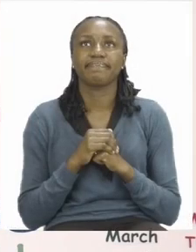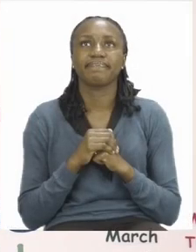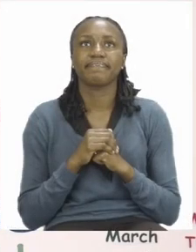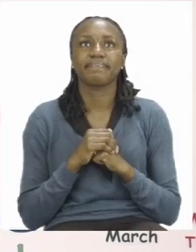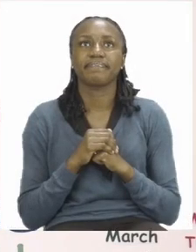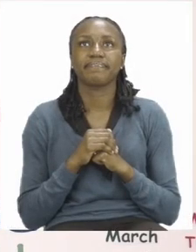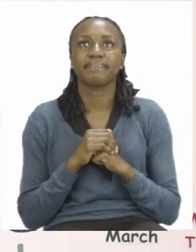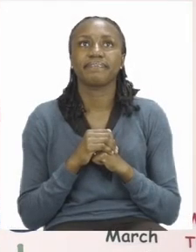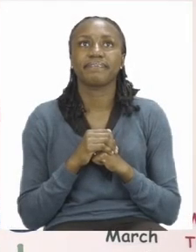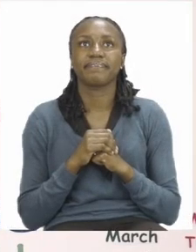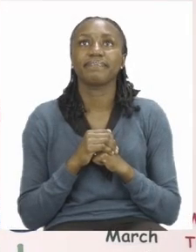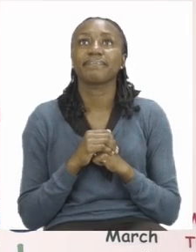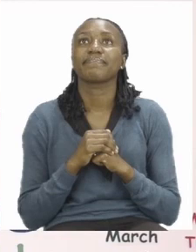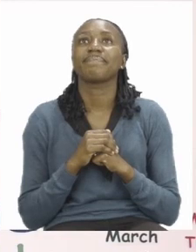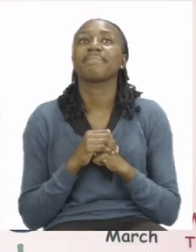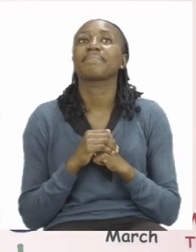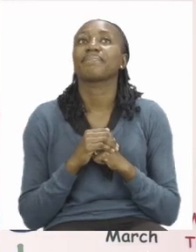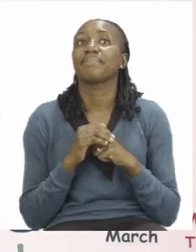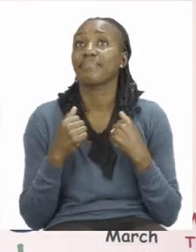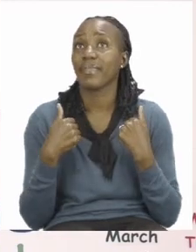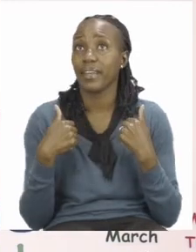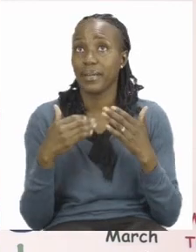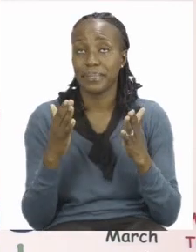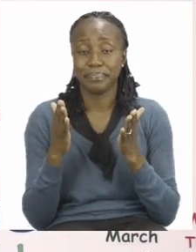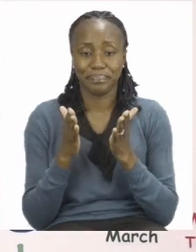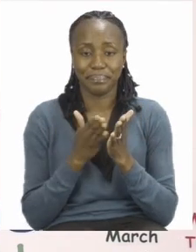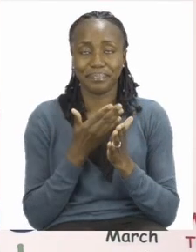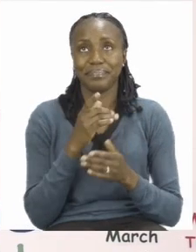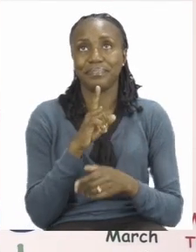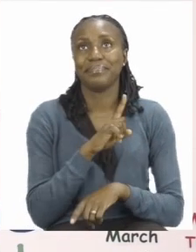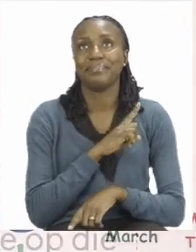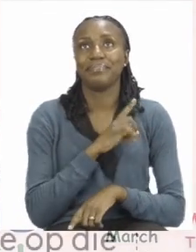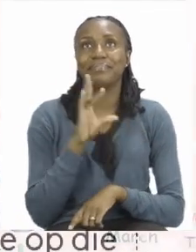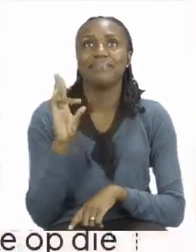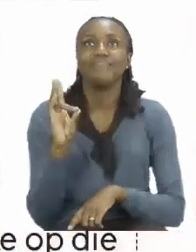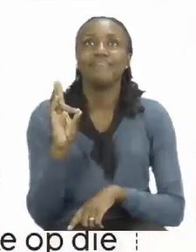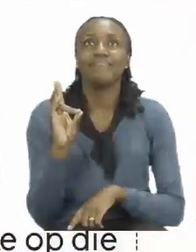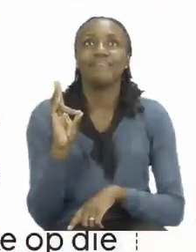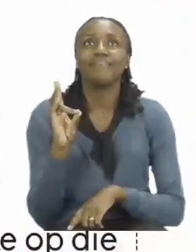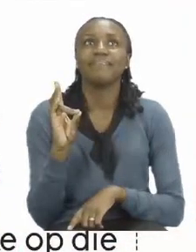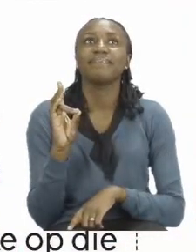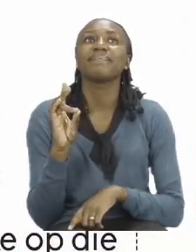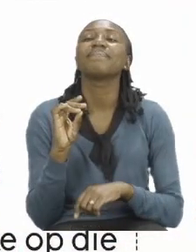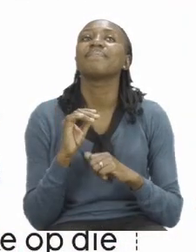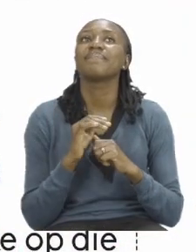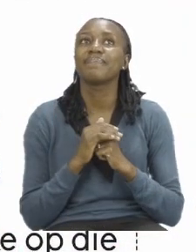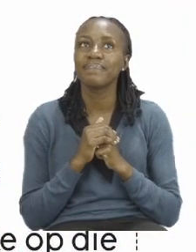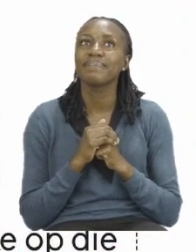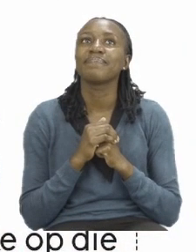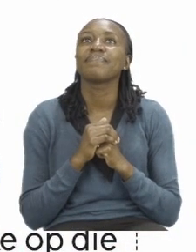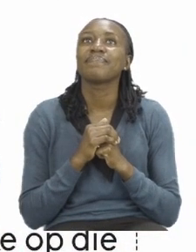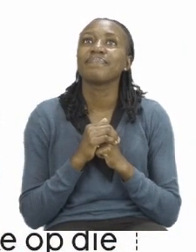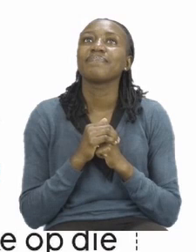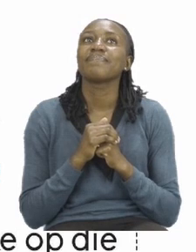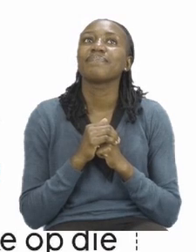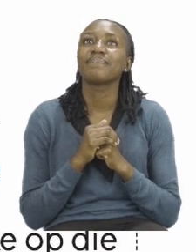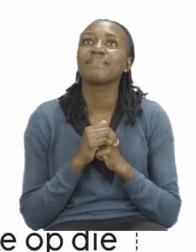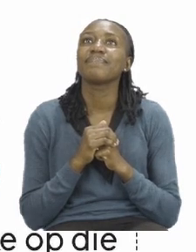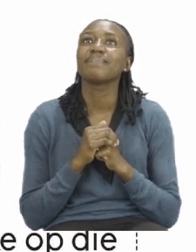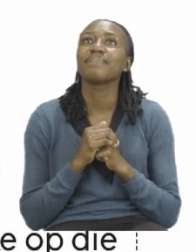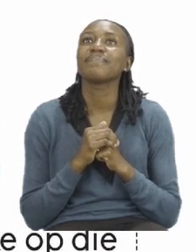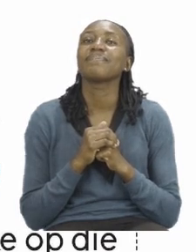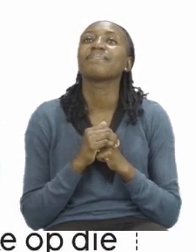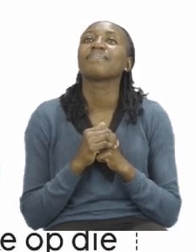To start our lesson today, boys and girls, let's all turn to page 17. On page 17, we are going to be doing